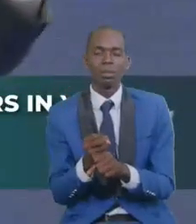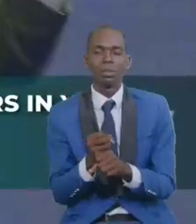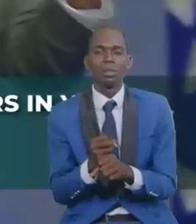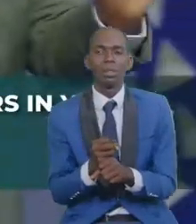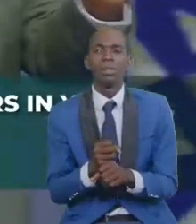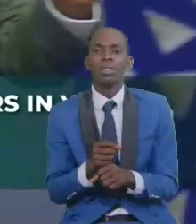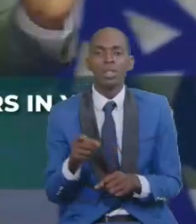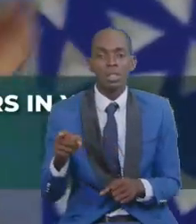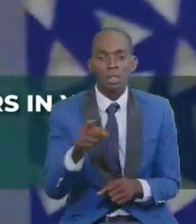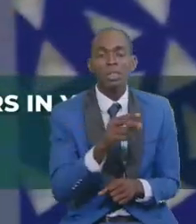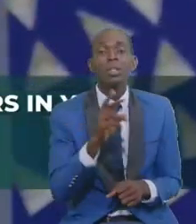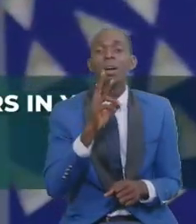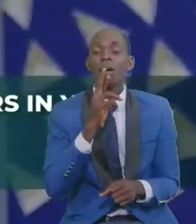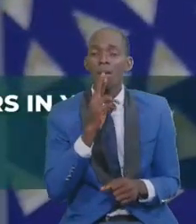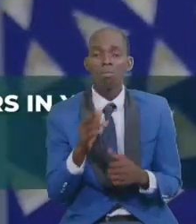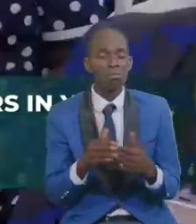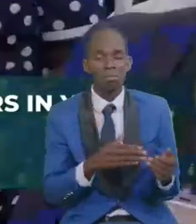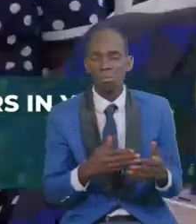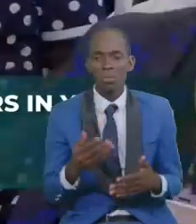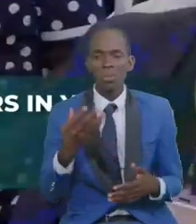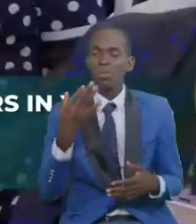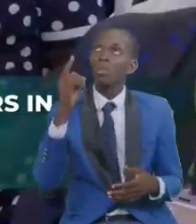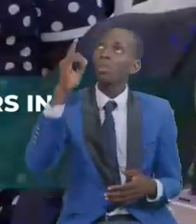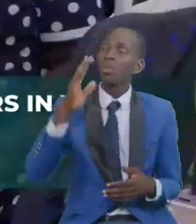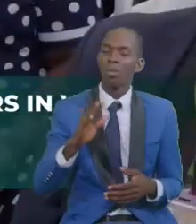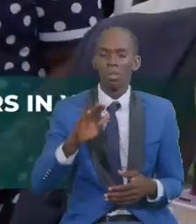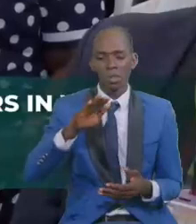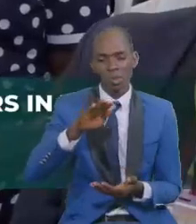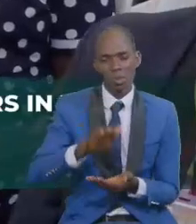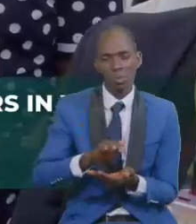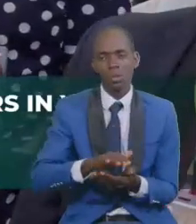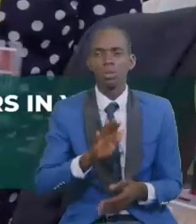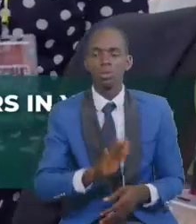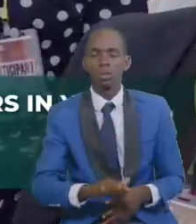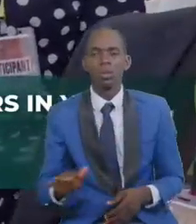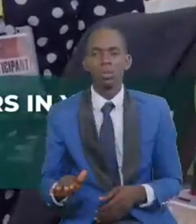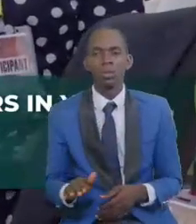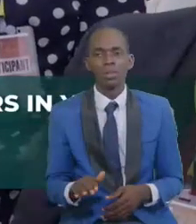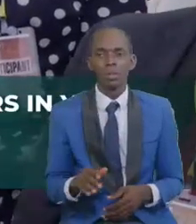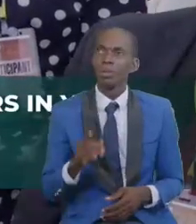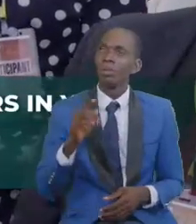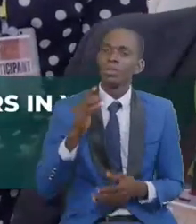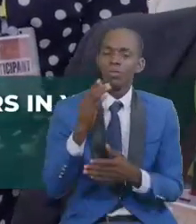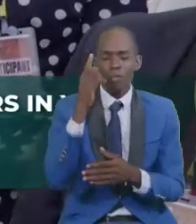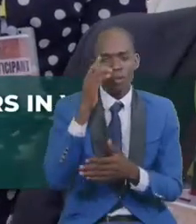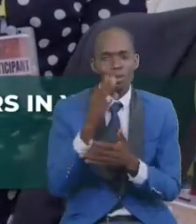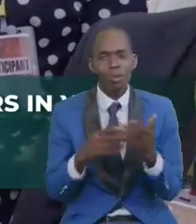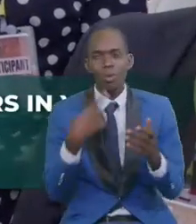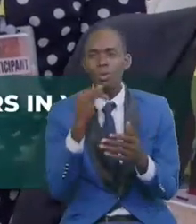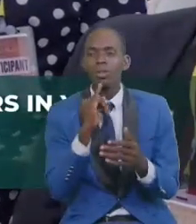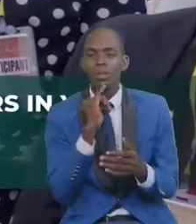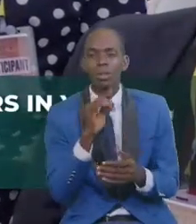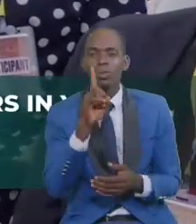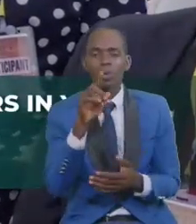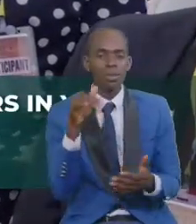God, little children. For somebody who is 1,000 years old, somebody who is